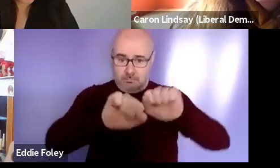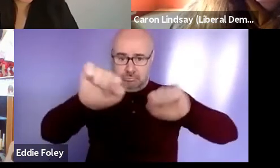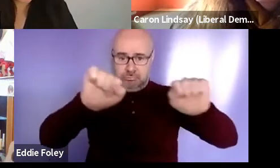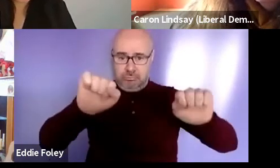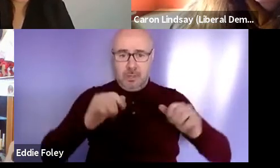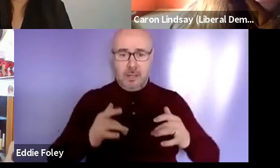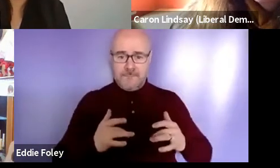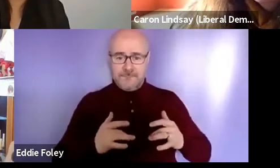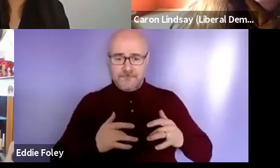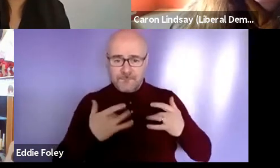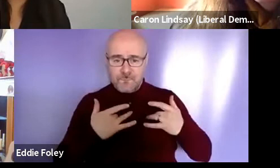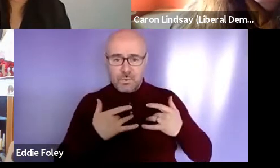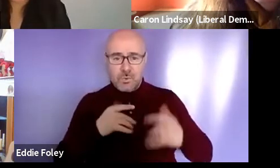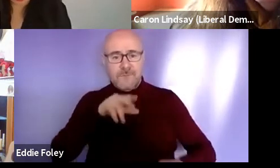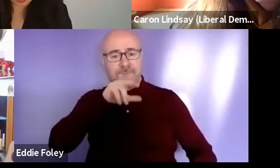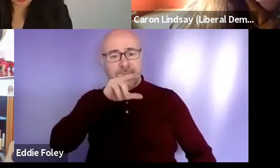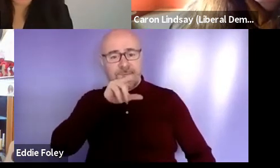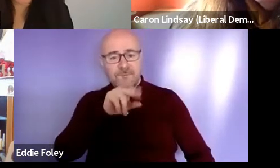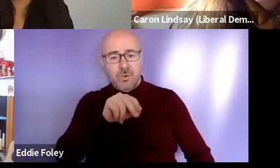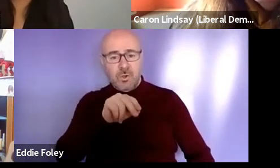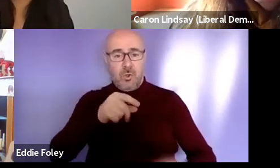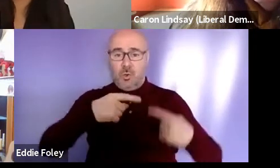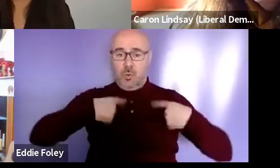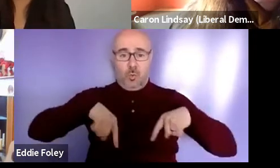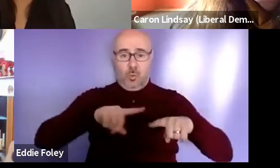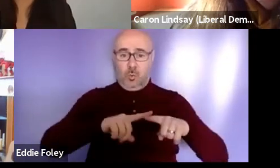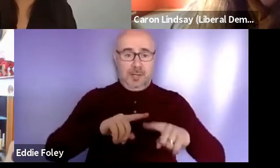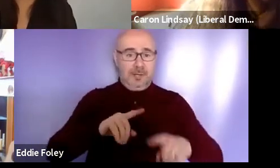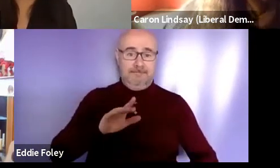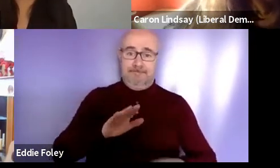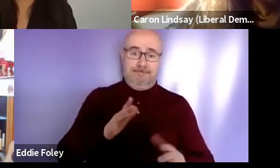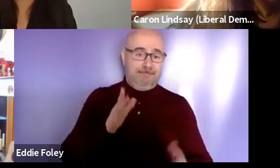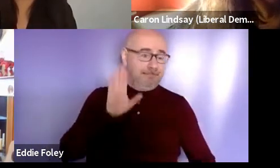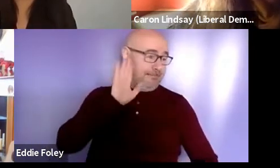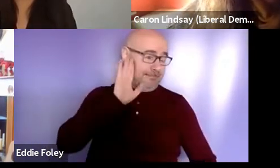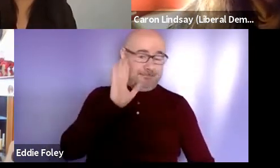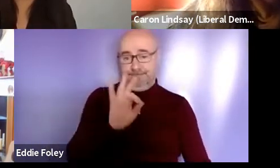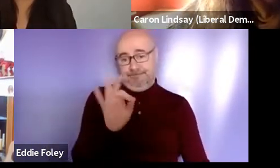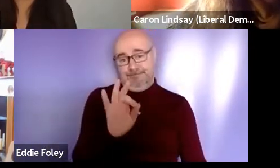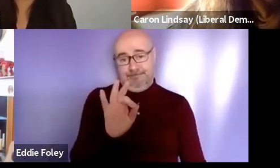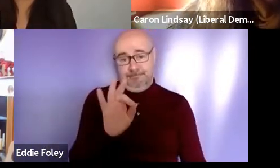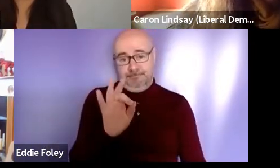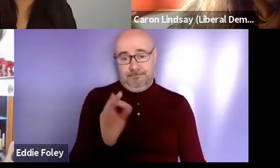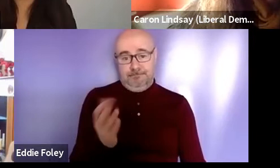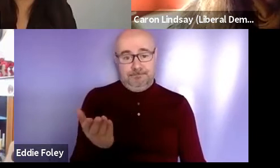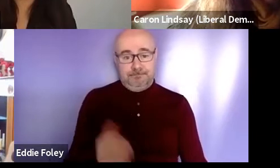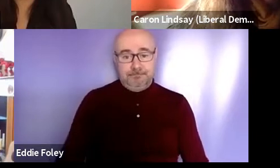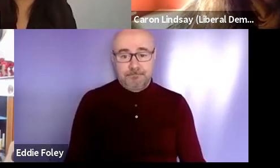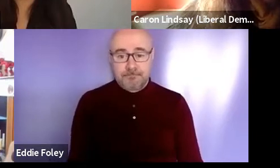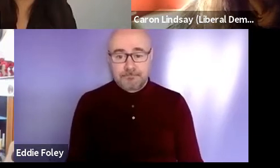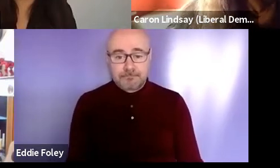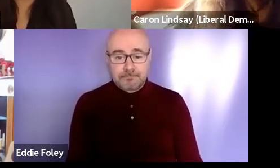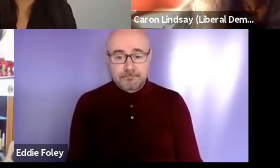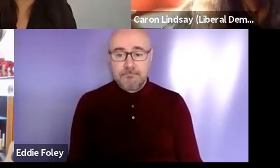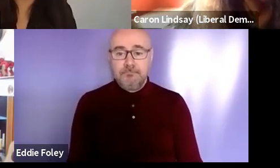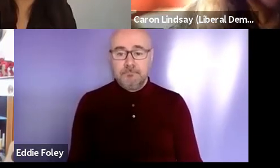experience that is currently missing. Thank you. Karen, Lindsay, yeah, as well as talking about the participation, we've